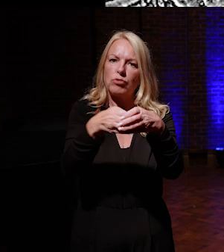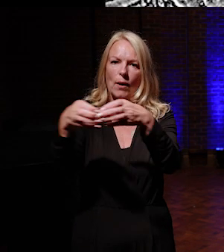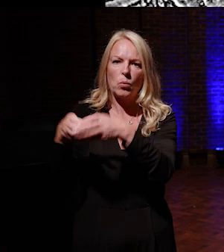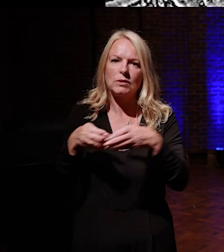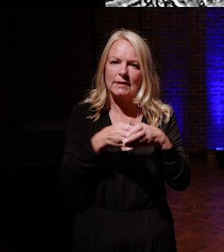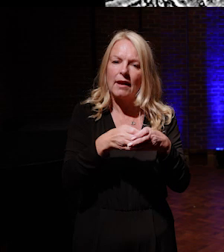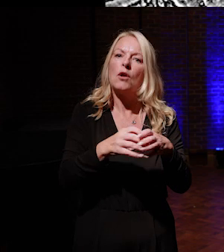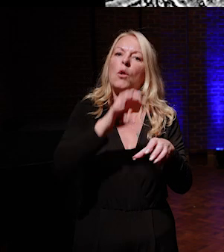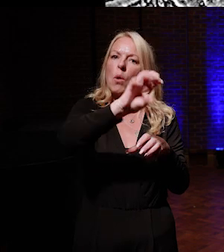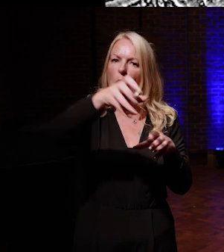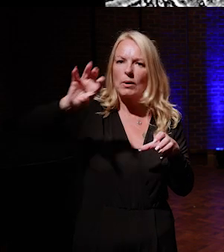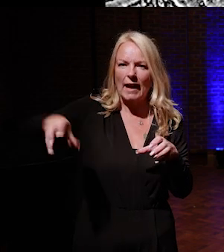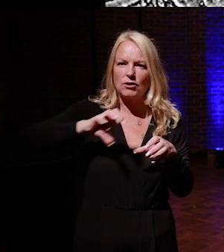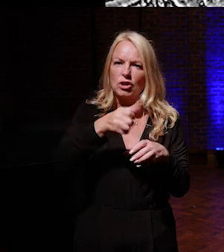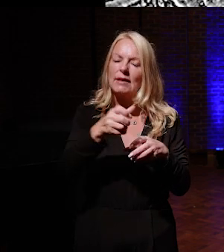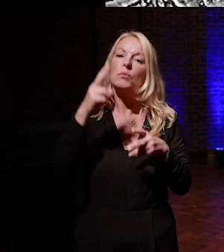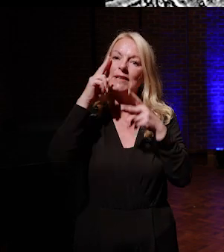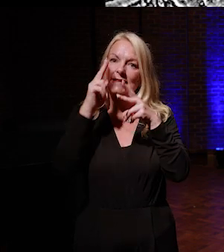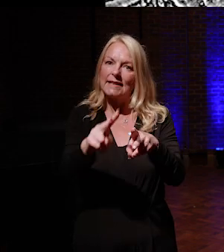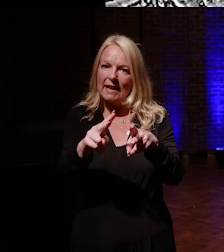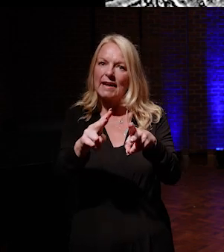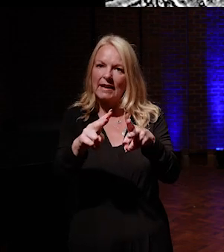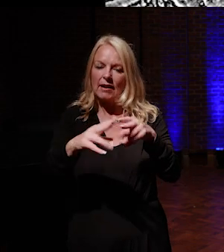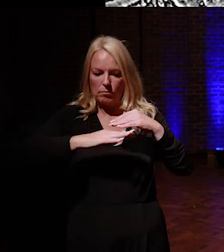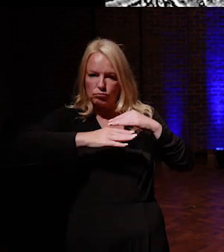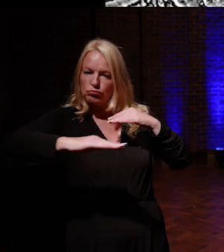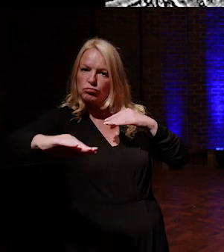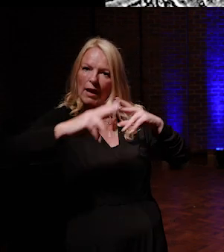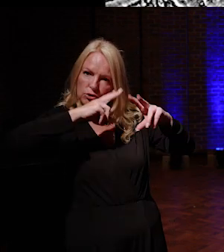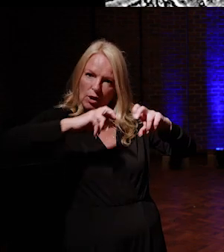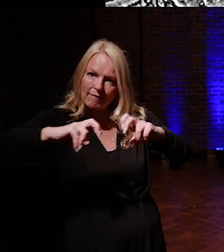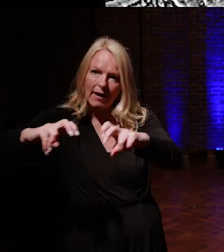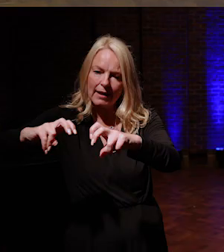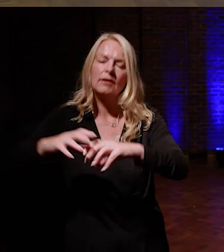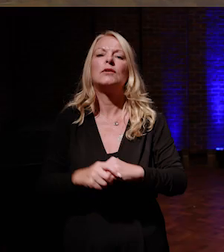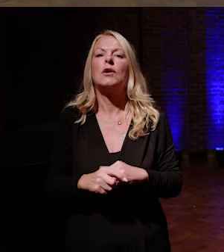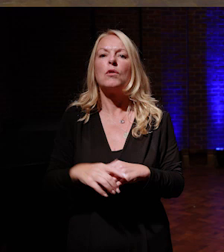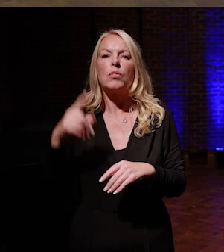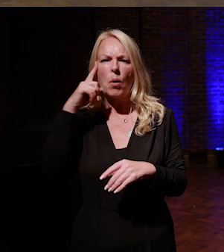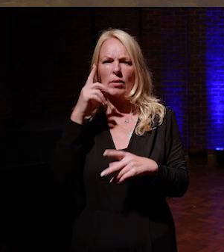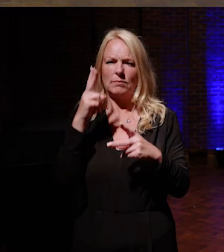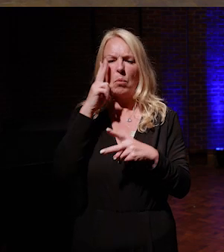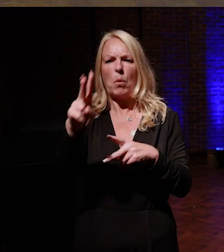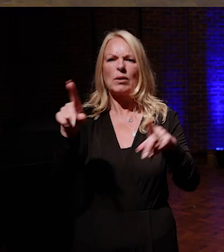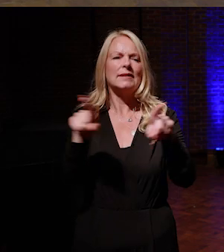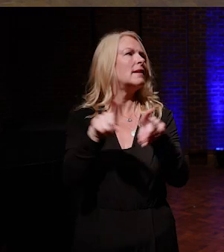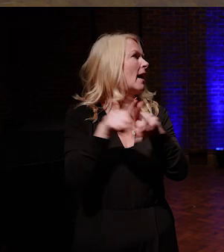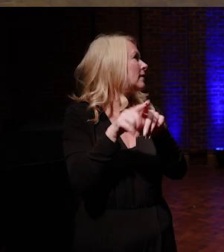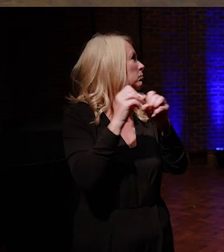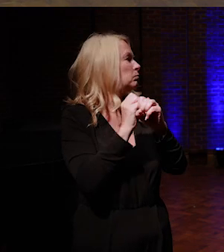this location had been seen in the manual LiDAR survey. They thought that this looks like an enclosure.